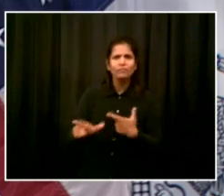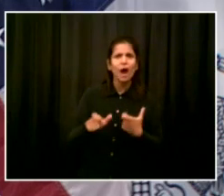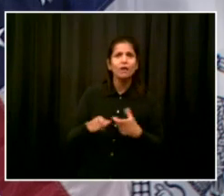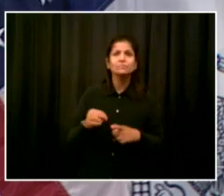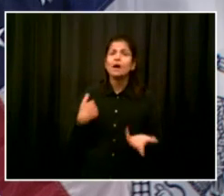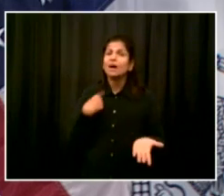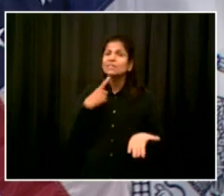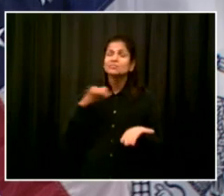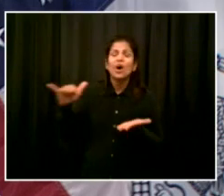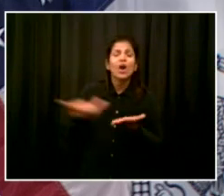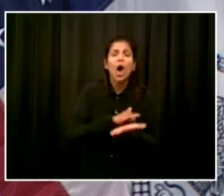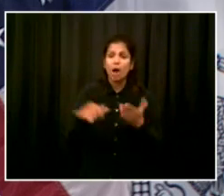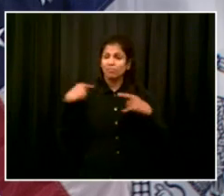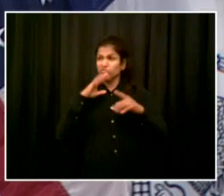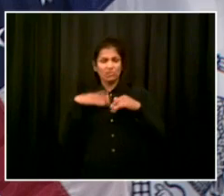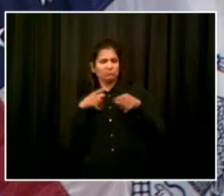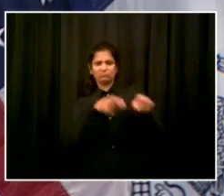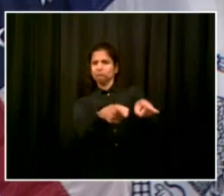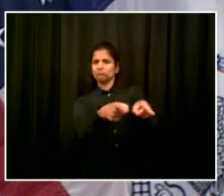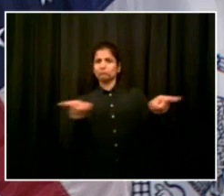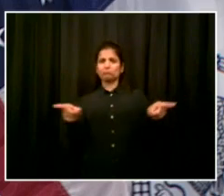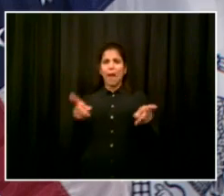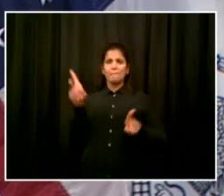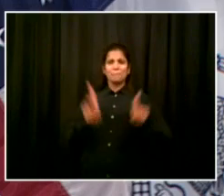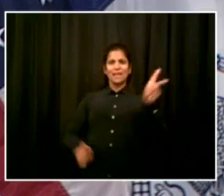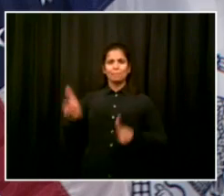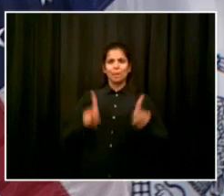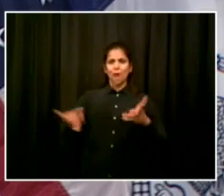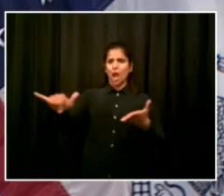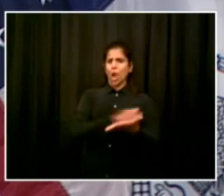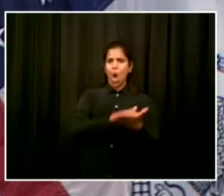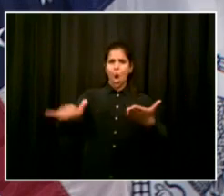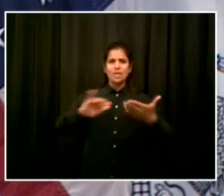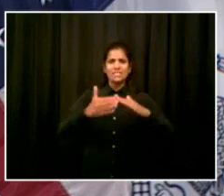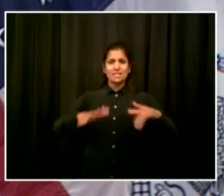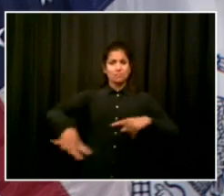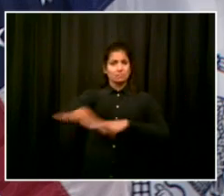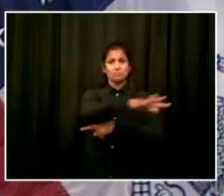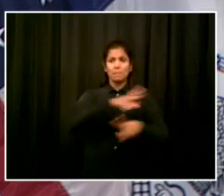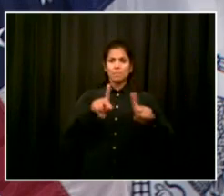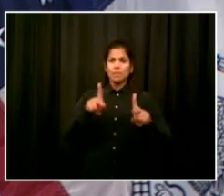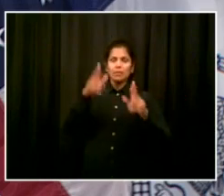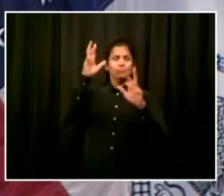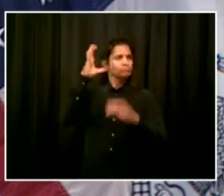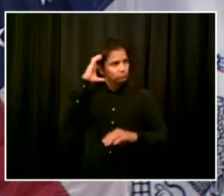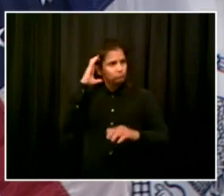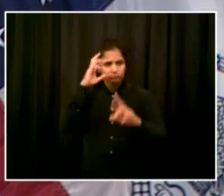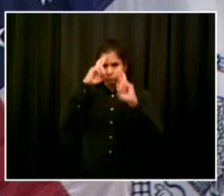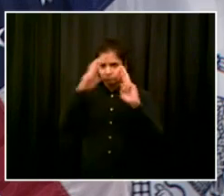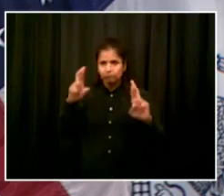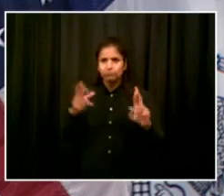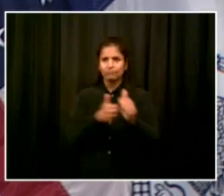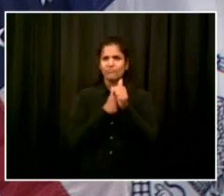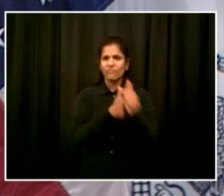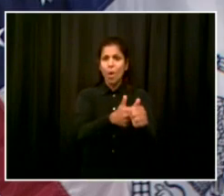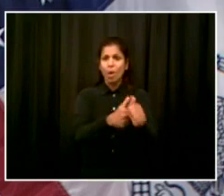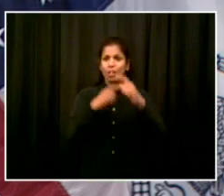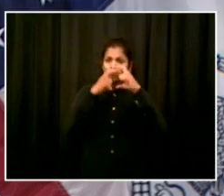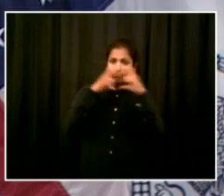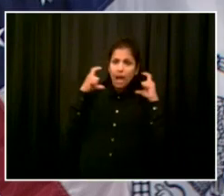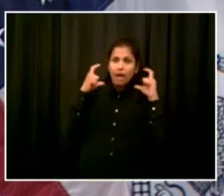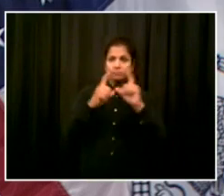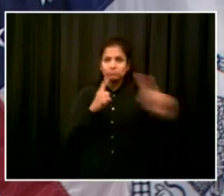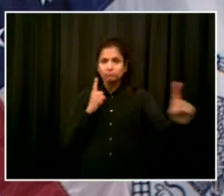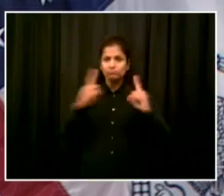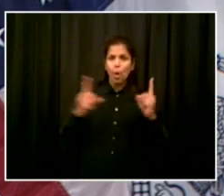this crowded, energetic place, possibly do shelter in place or social distancing or face coverings? Well, you proved to the world it could be